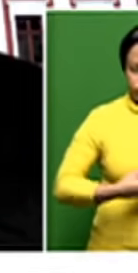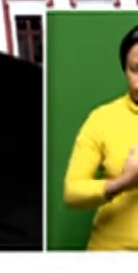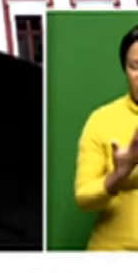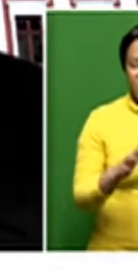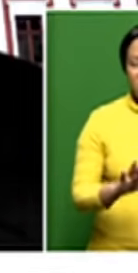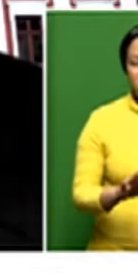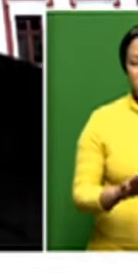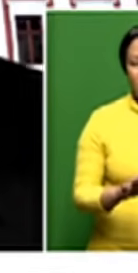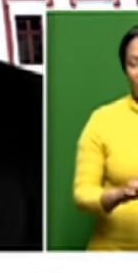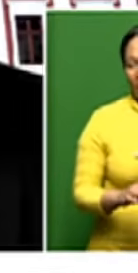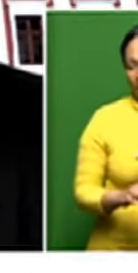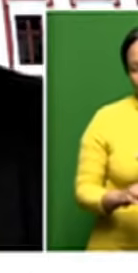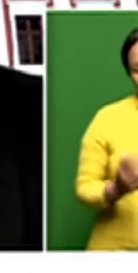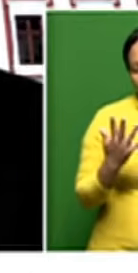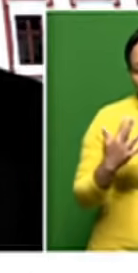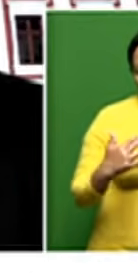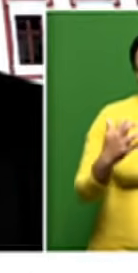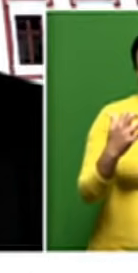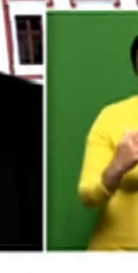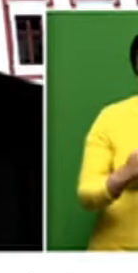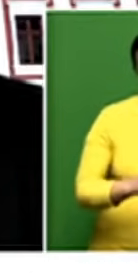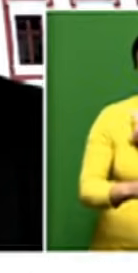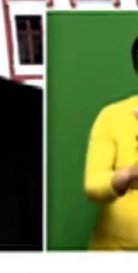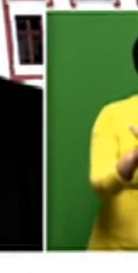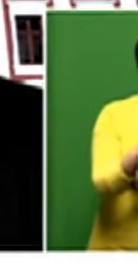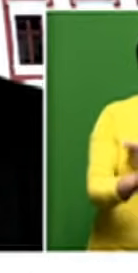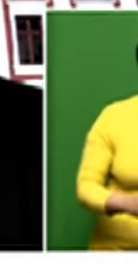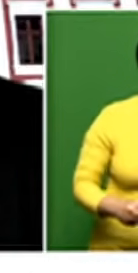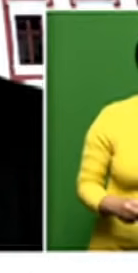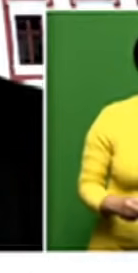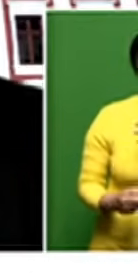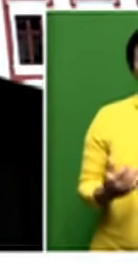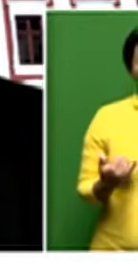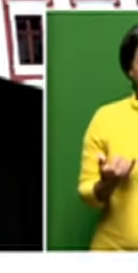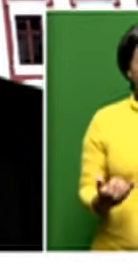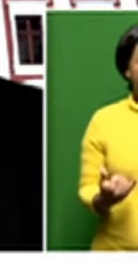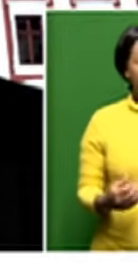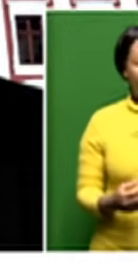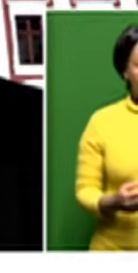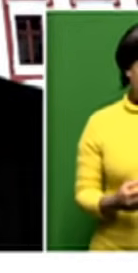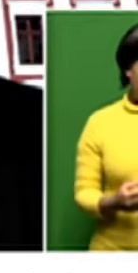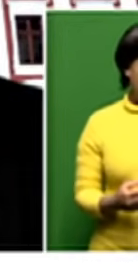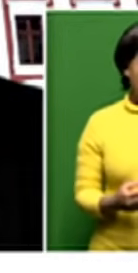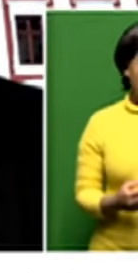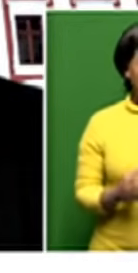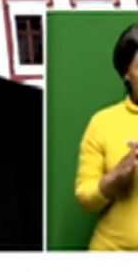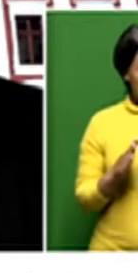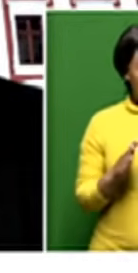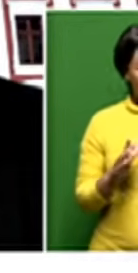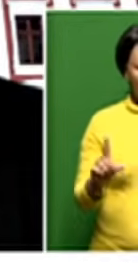necessarily have the teeth to act. Why must we believe that this time results will be yielded?